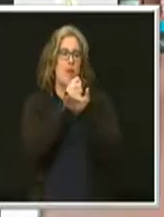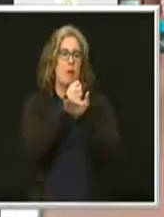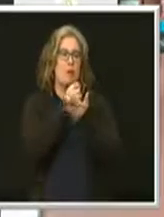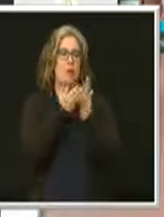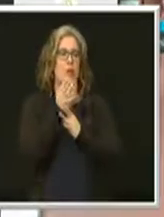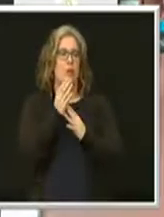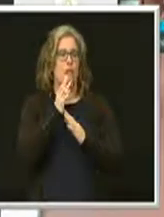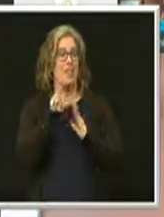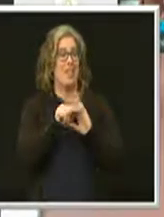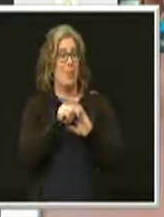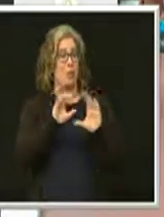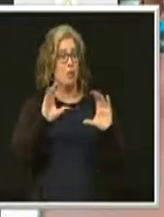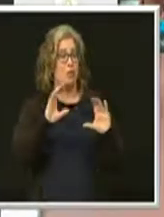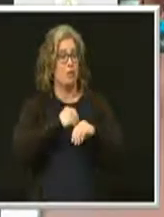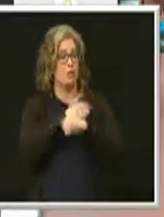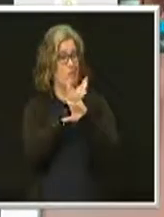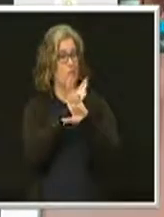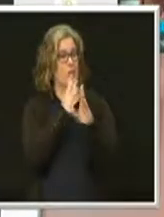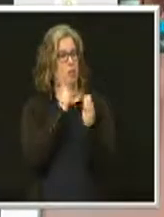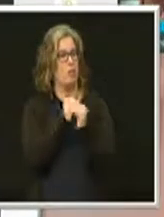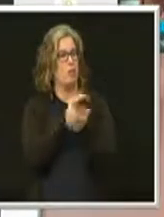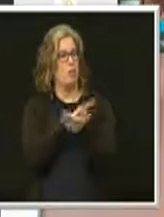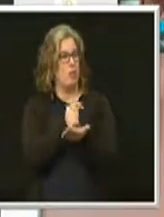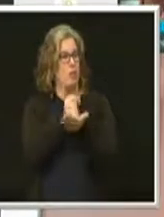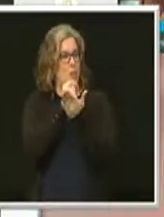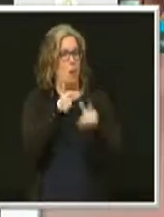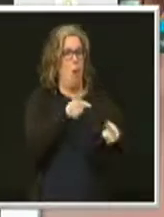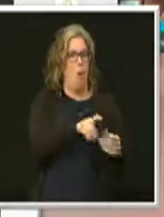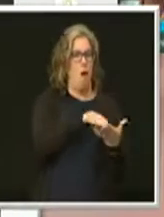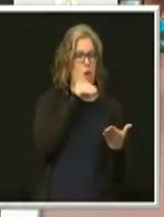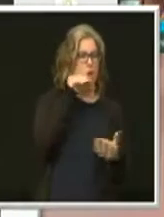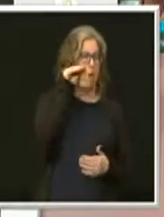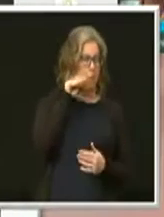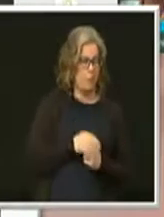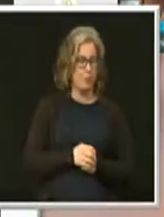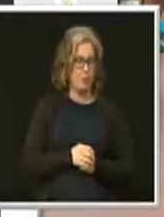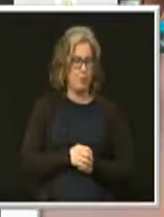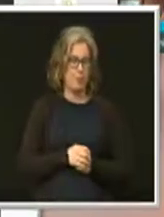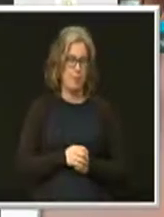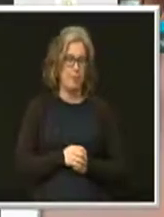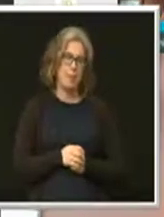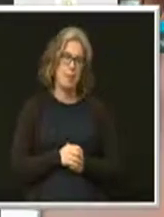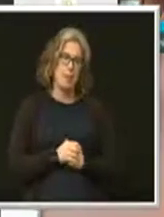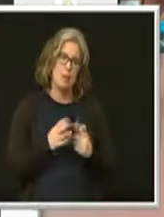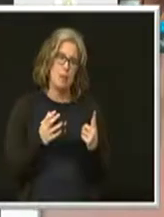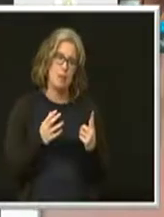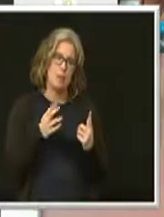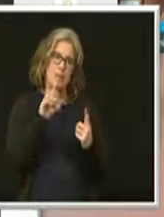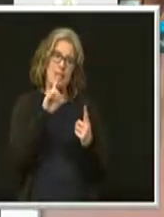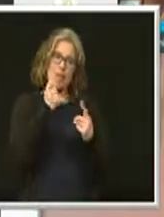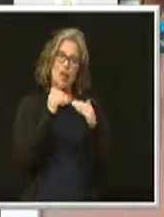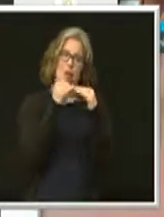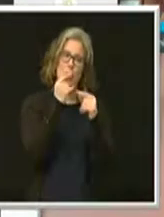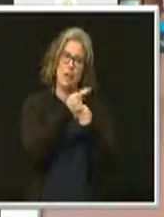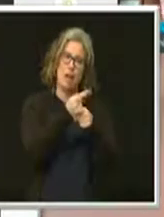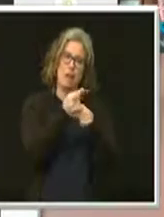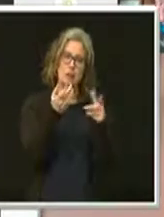video chat with their school therapist while they're learning at home. So, we call this digital equity, right?